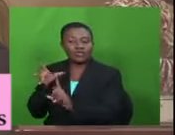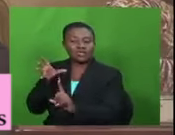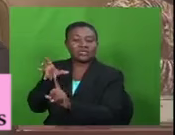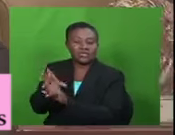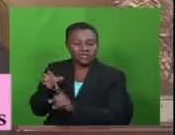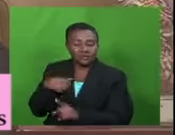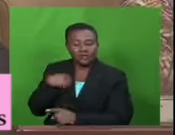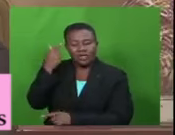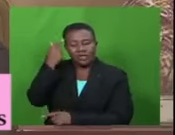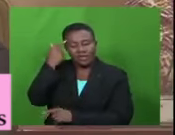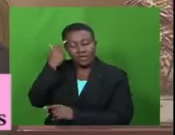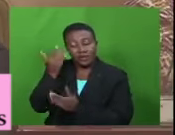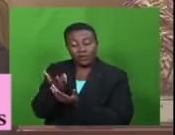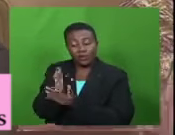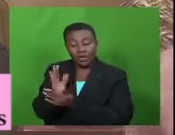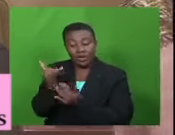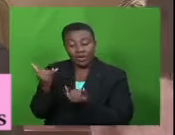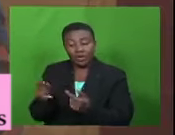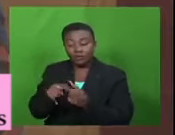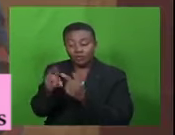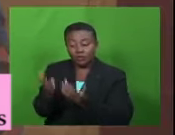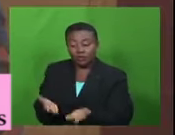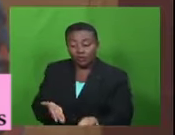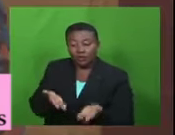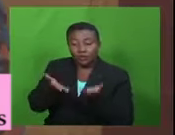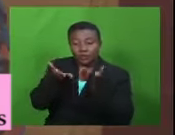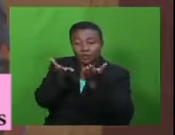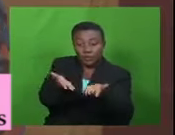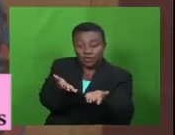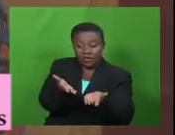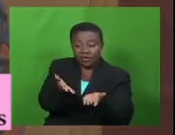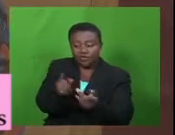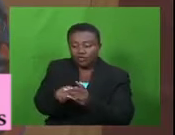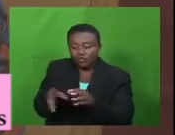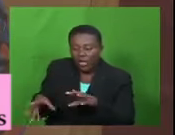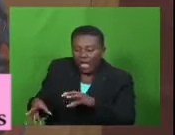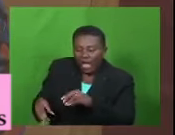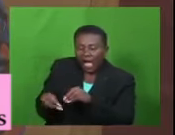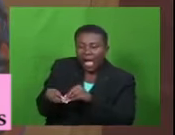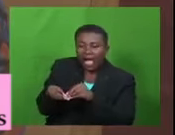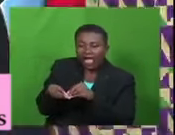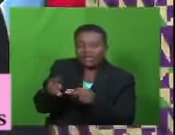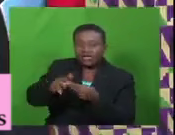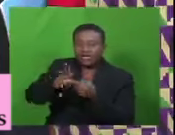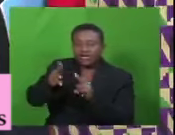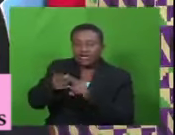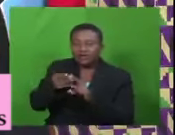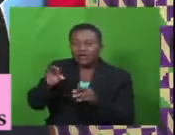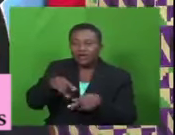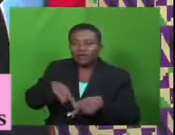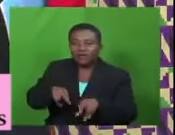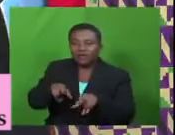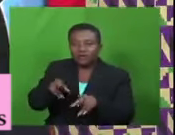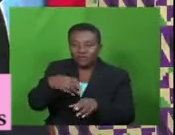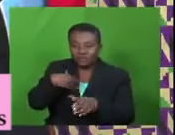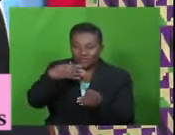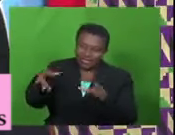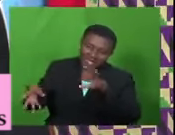this time to present it as an annex to the statement.